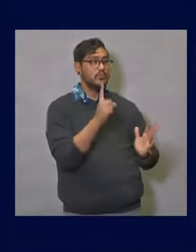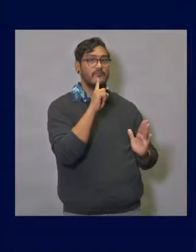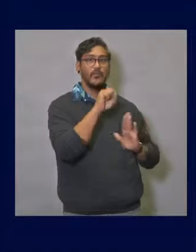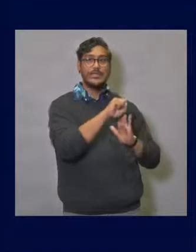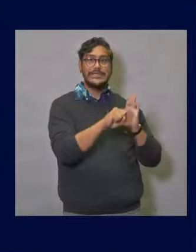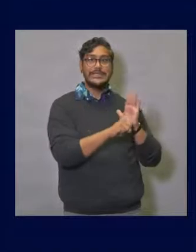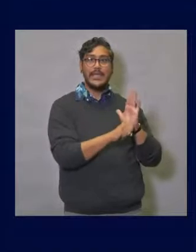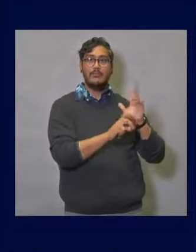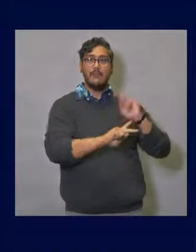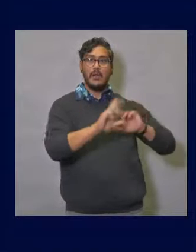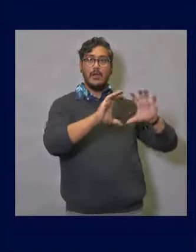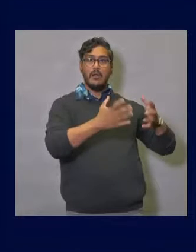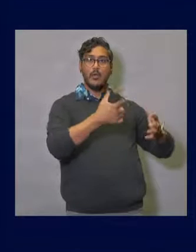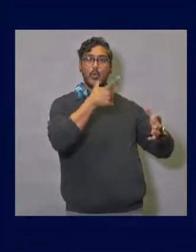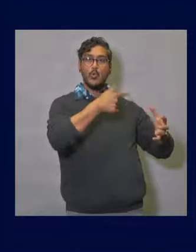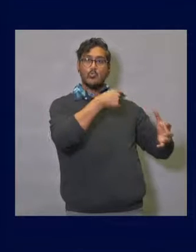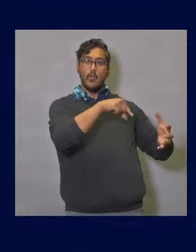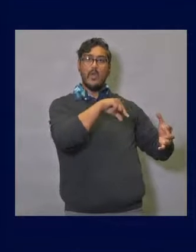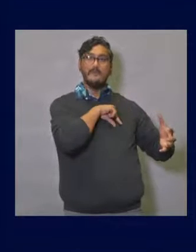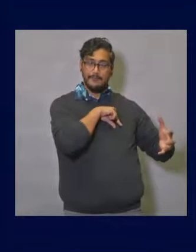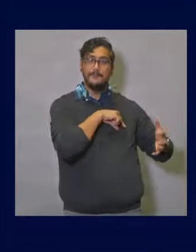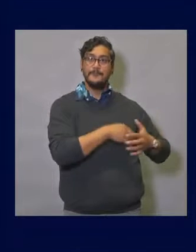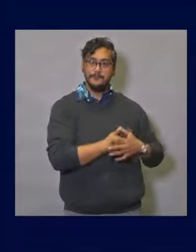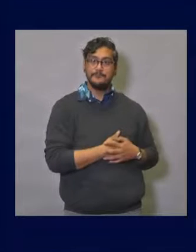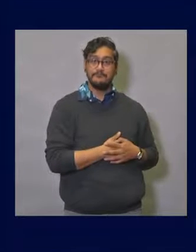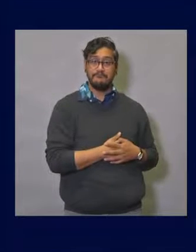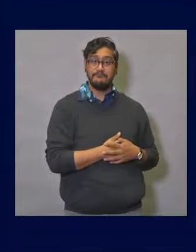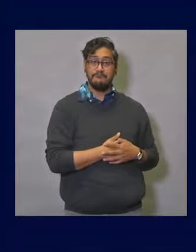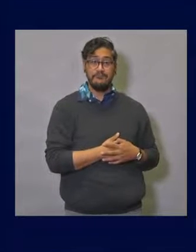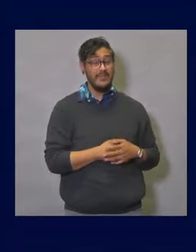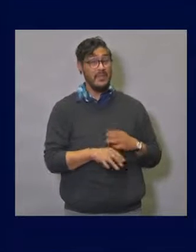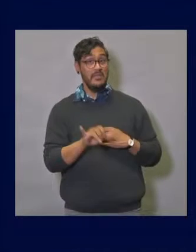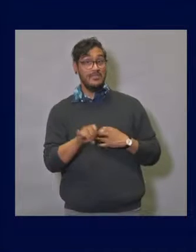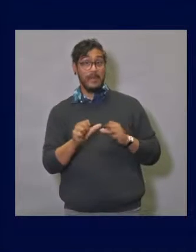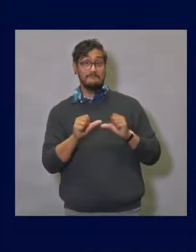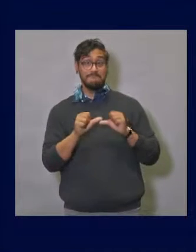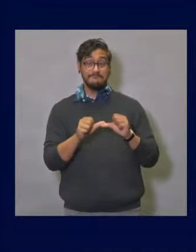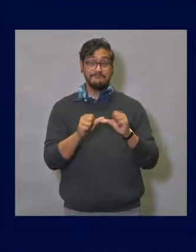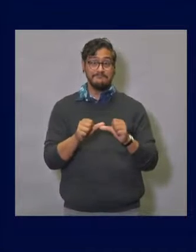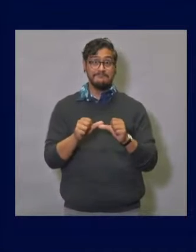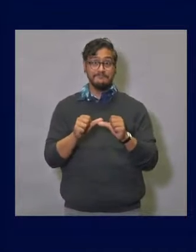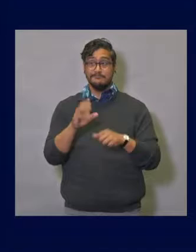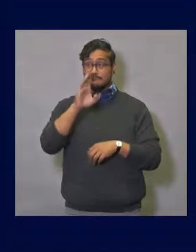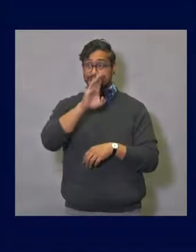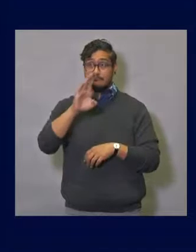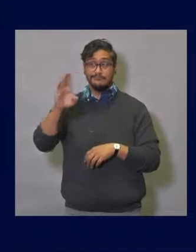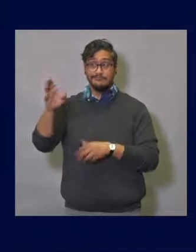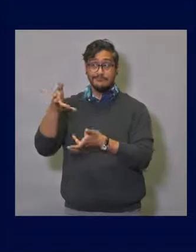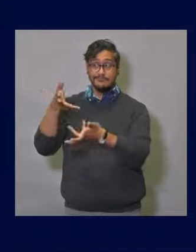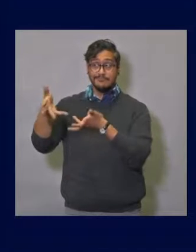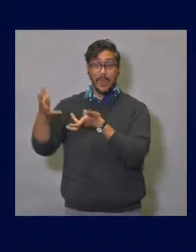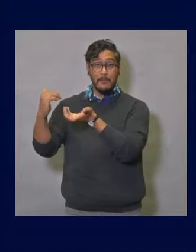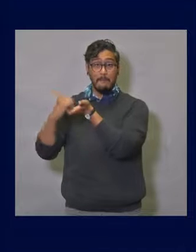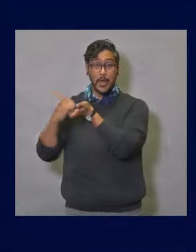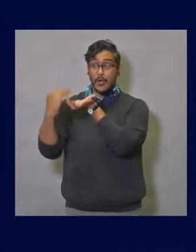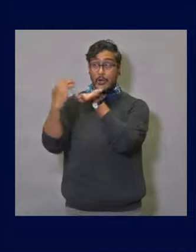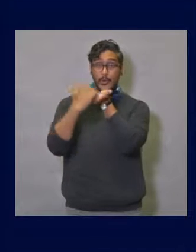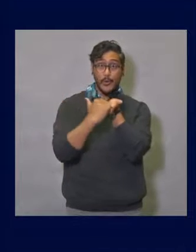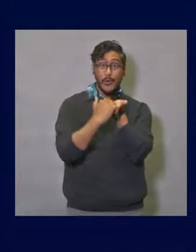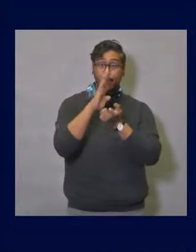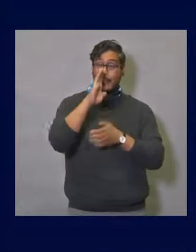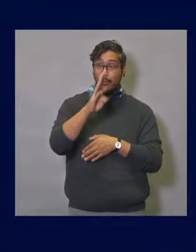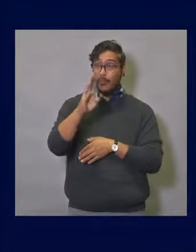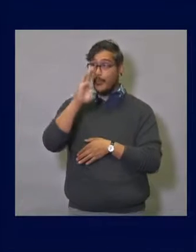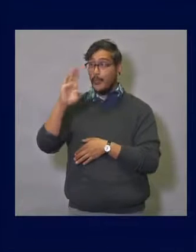prioritized populations and the public. It's through this continued direct county public health and vaccination partner coordination